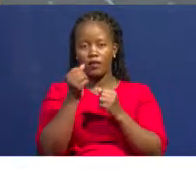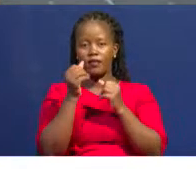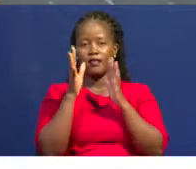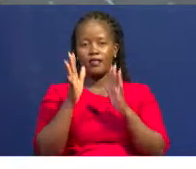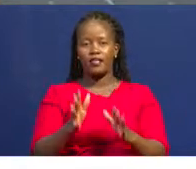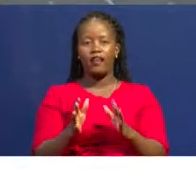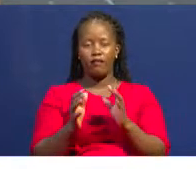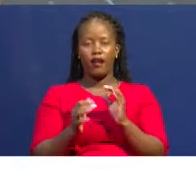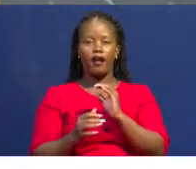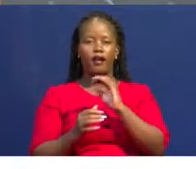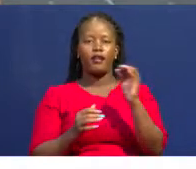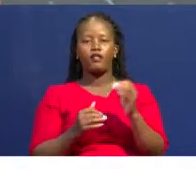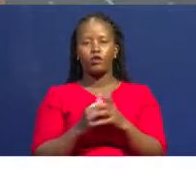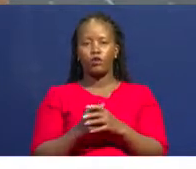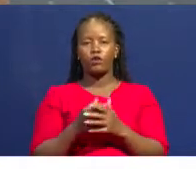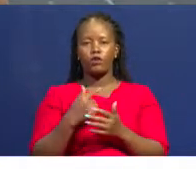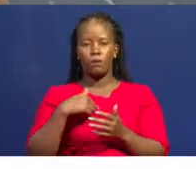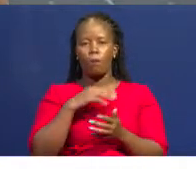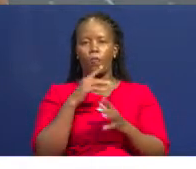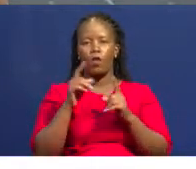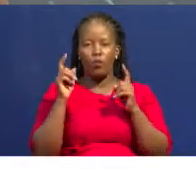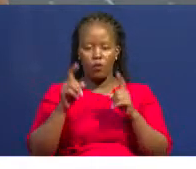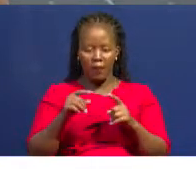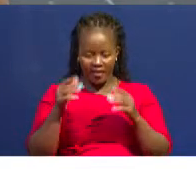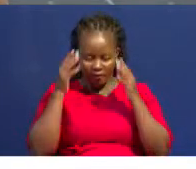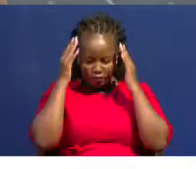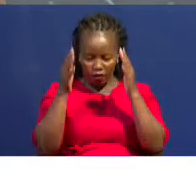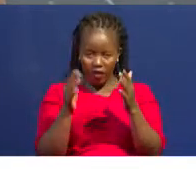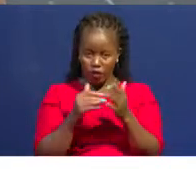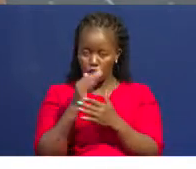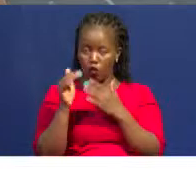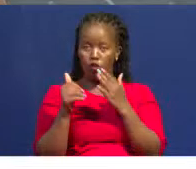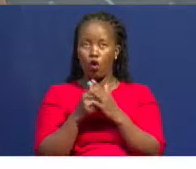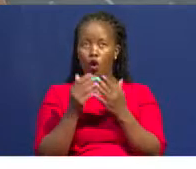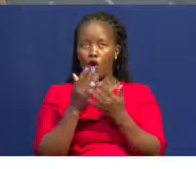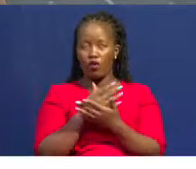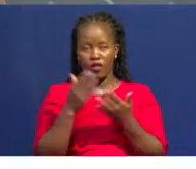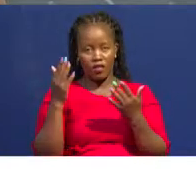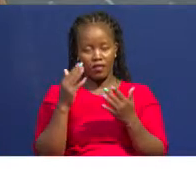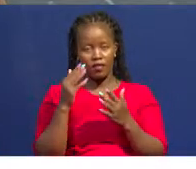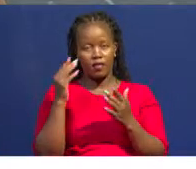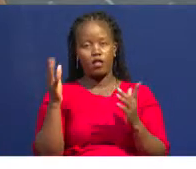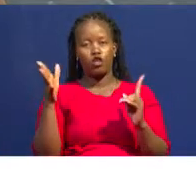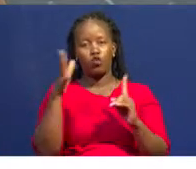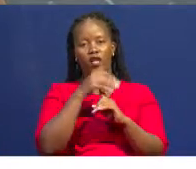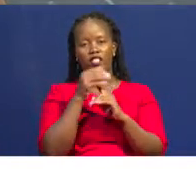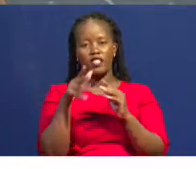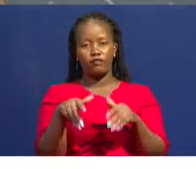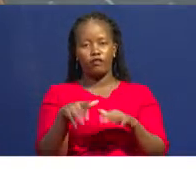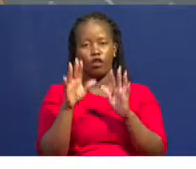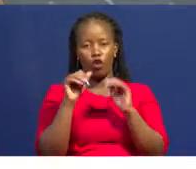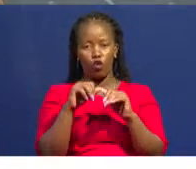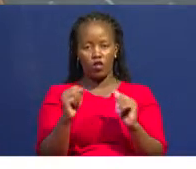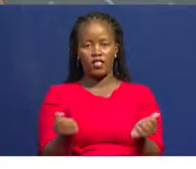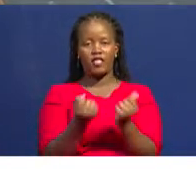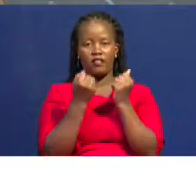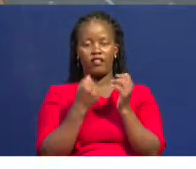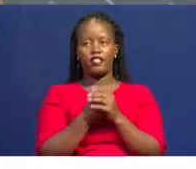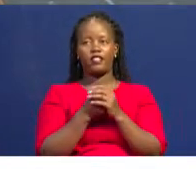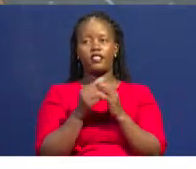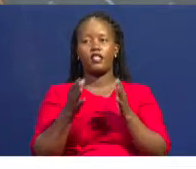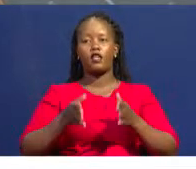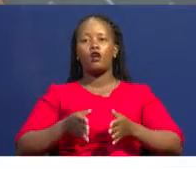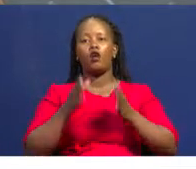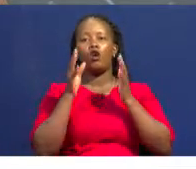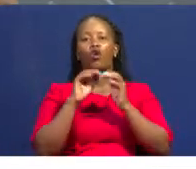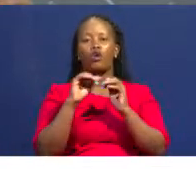we also need to go all the signs for the road safety. The road safety should not belong to the drivers. It